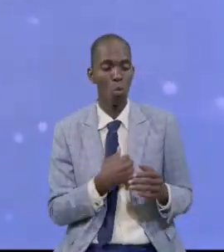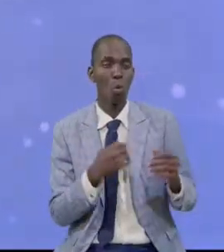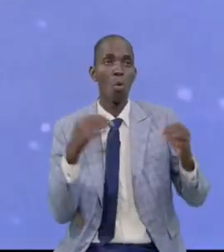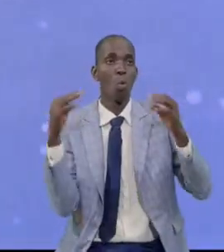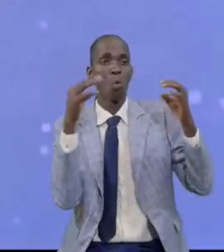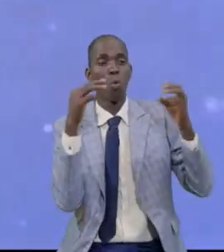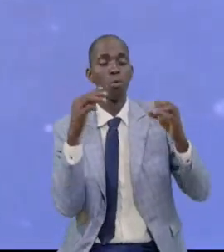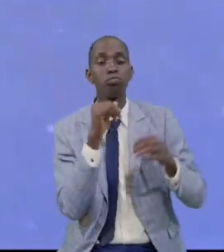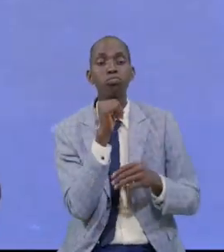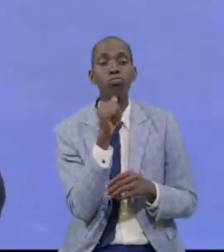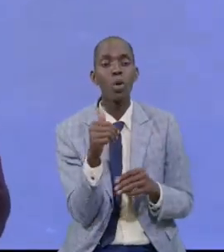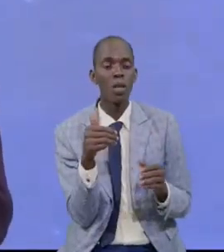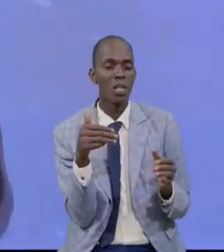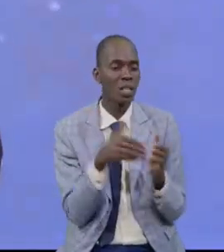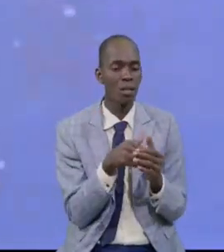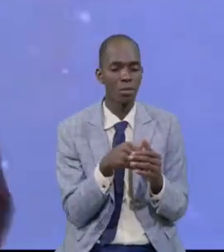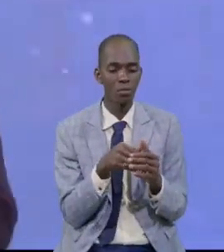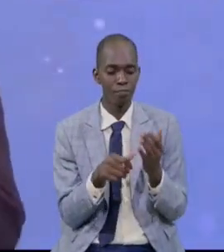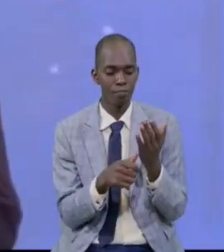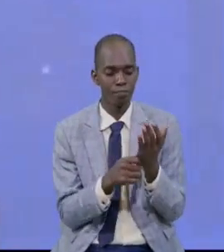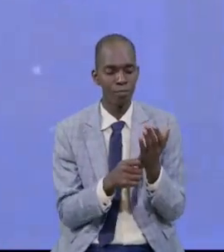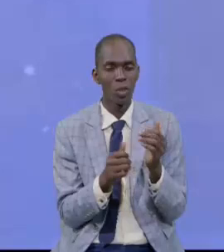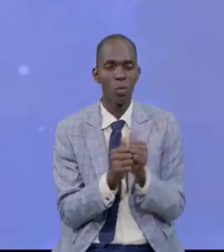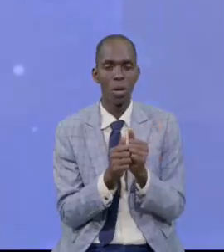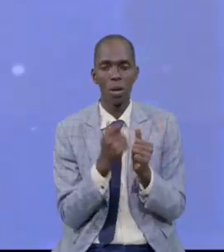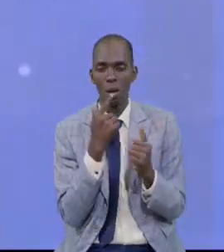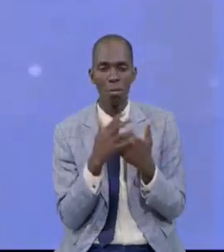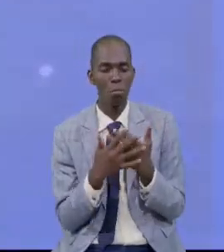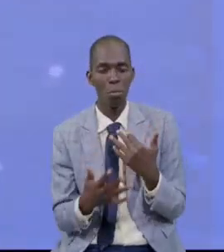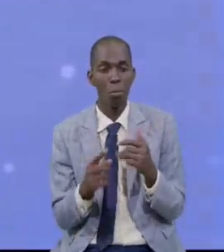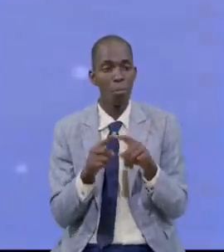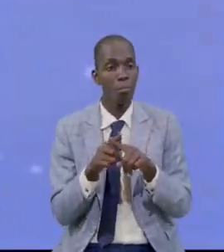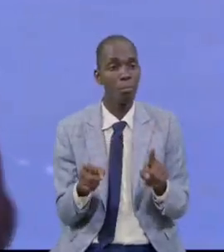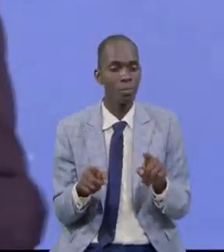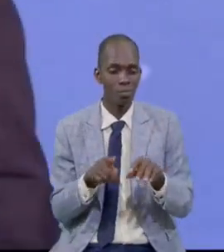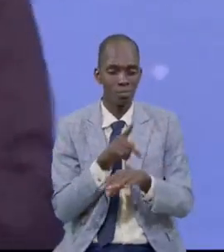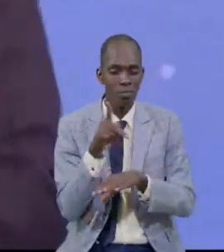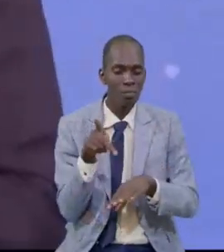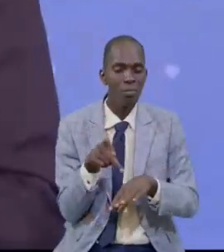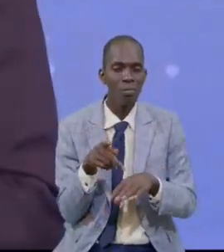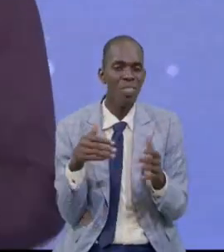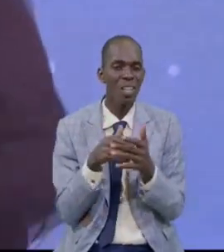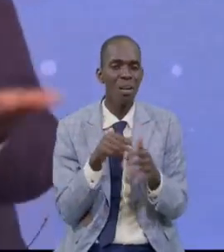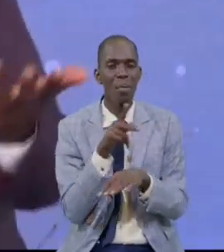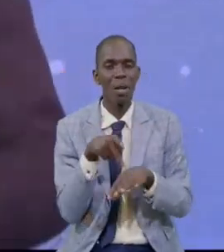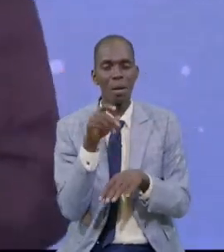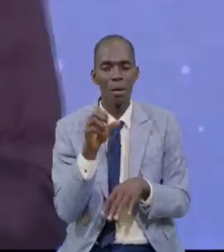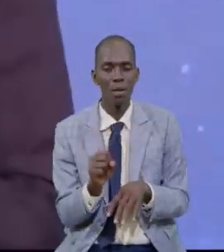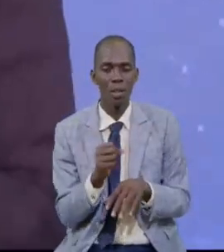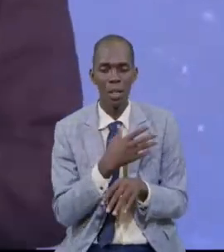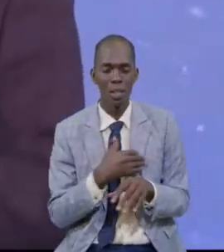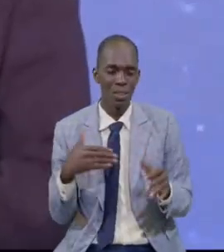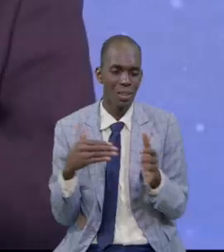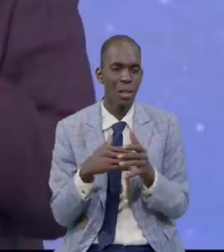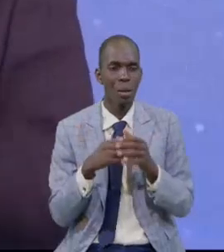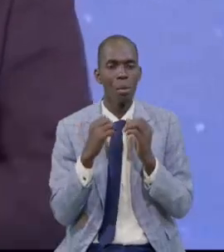flesh and blood, but against principalities and powers, against the rulers